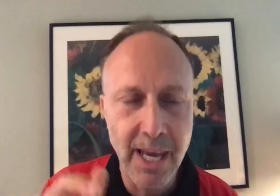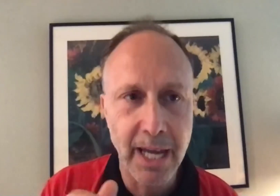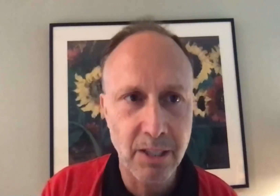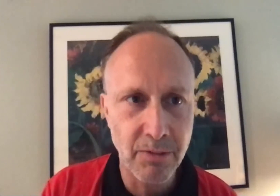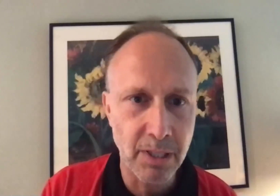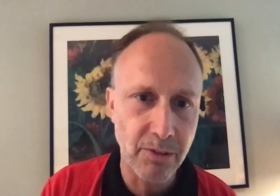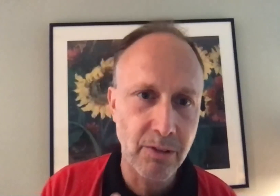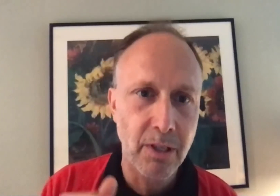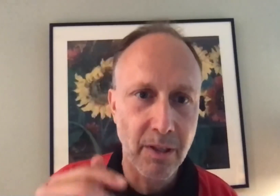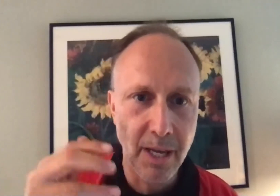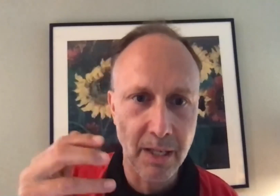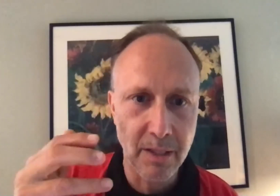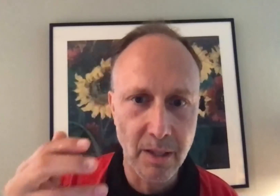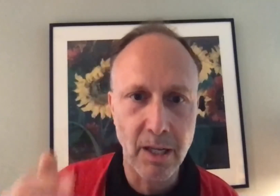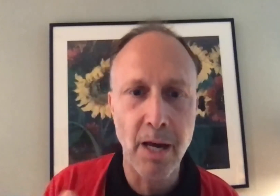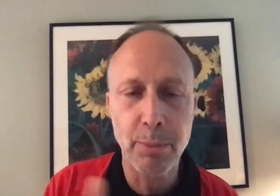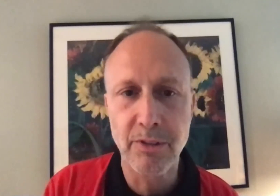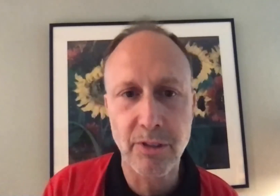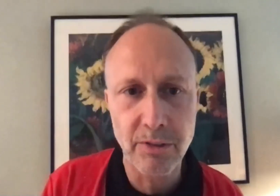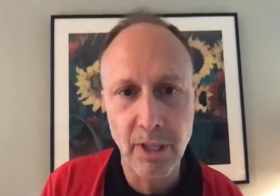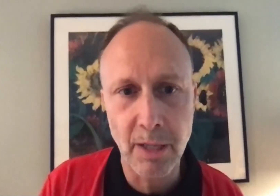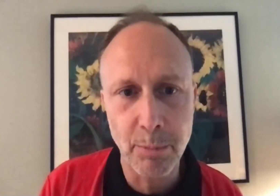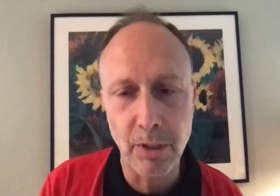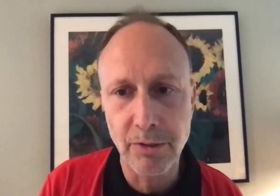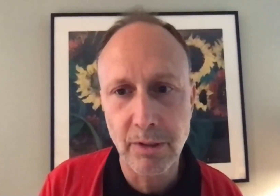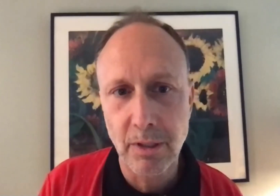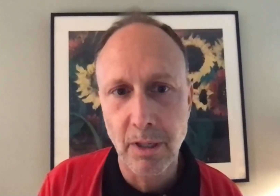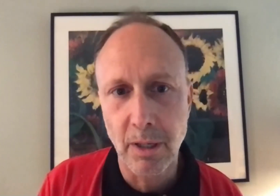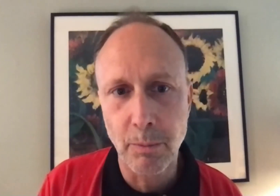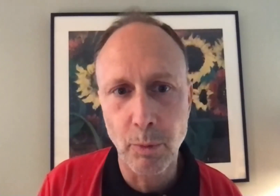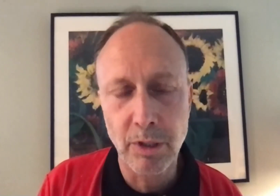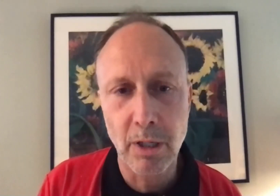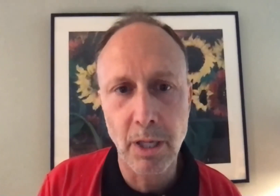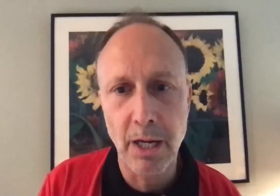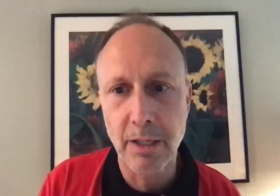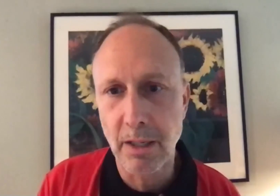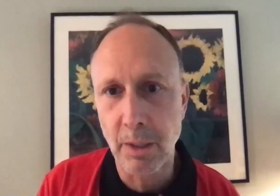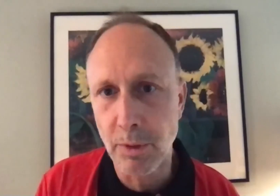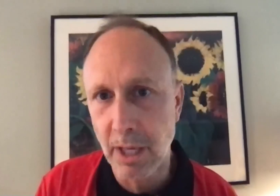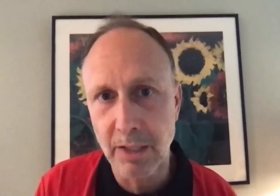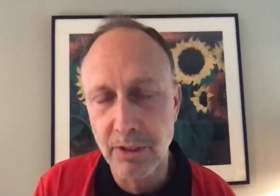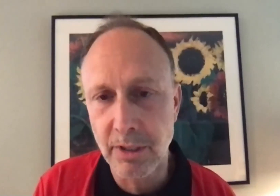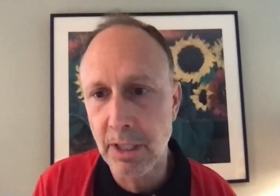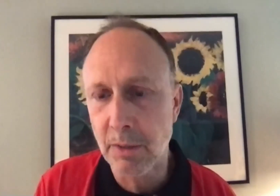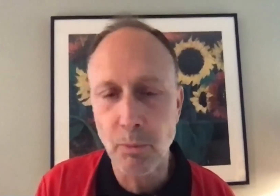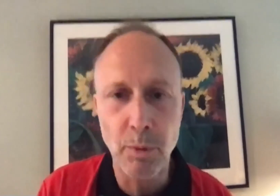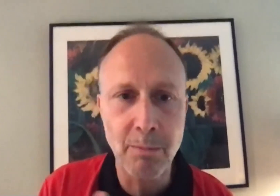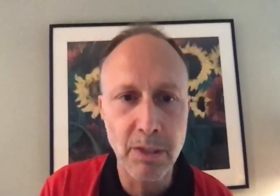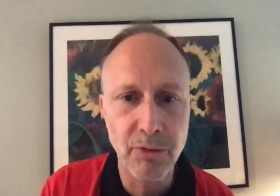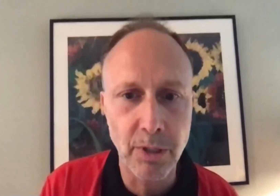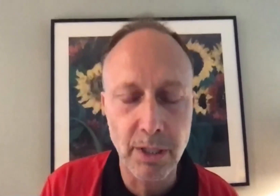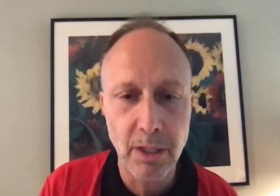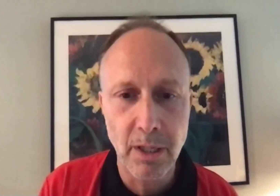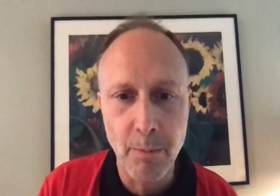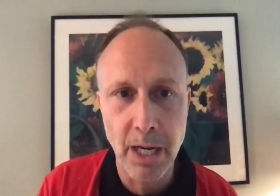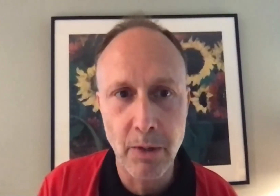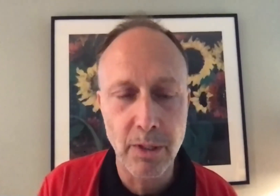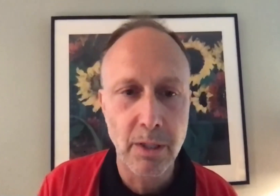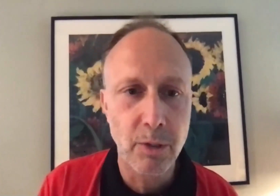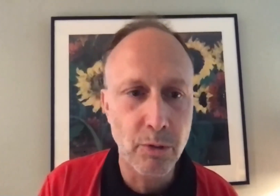curriculum by itself is just a curriculum, isn't it? When we bring learning to life